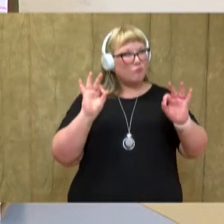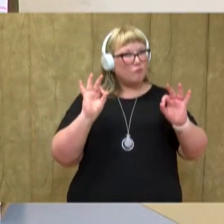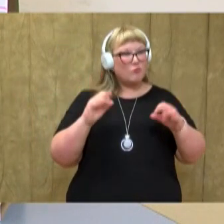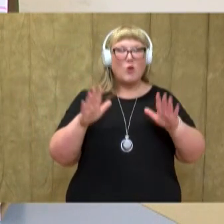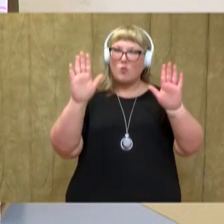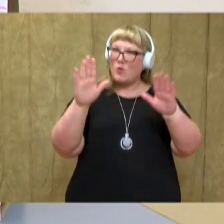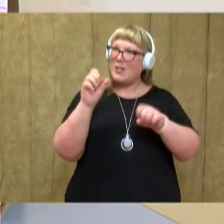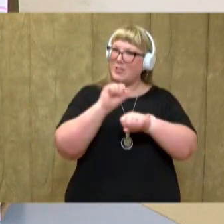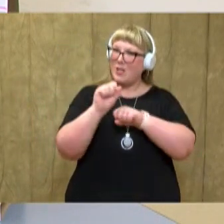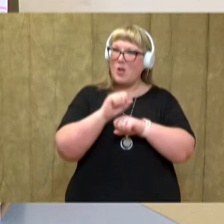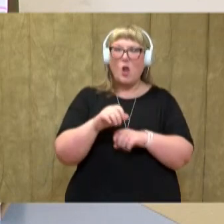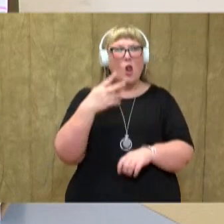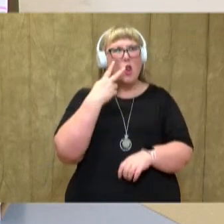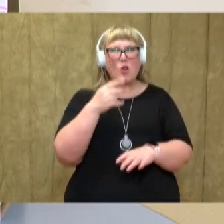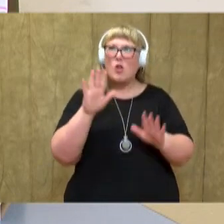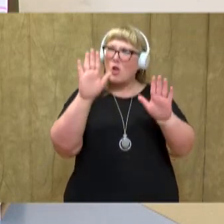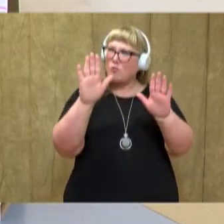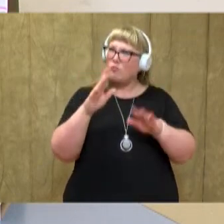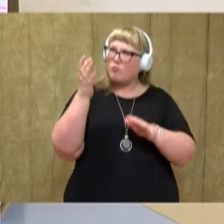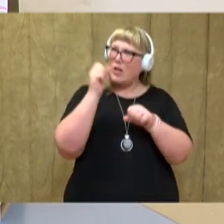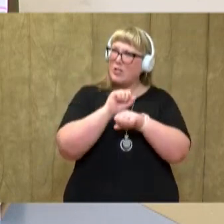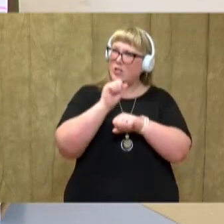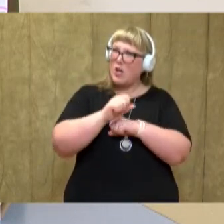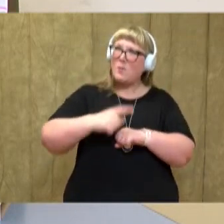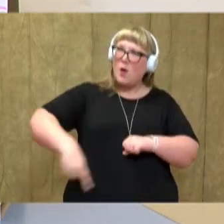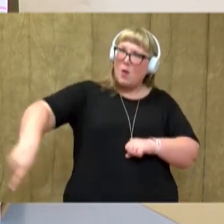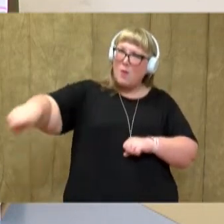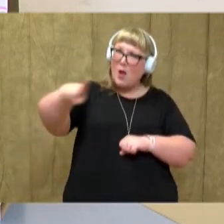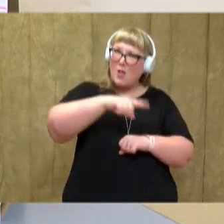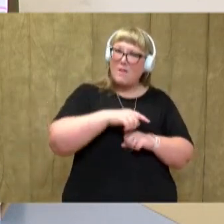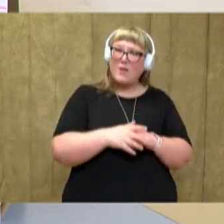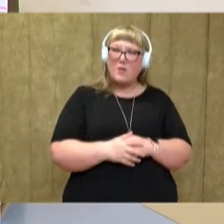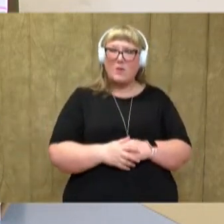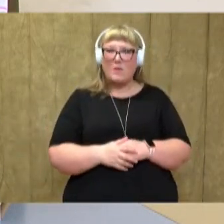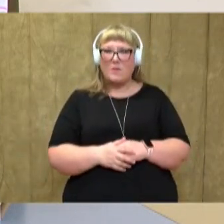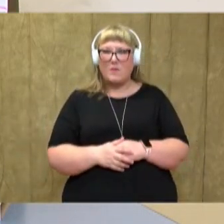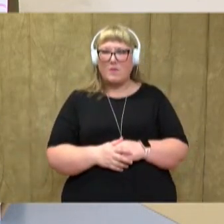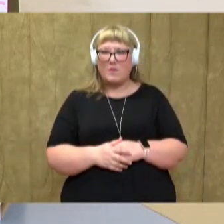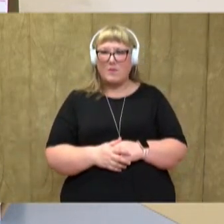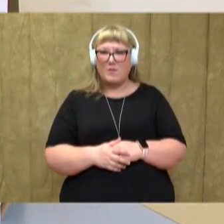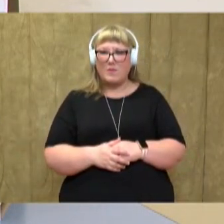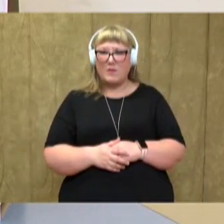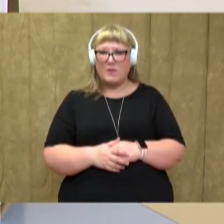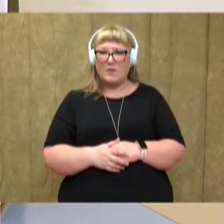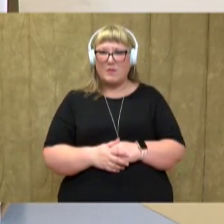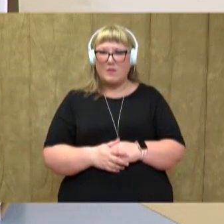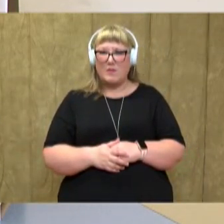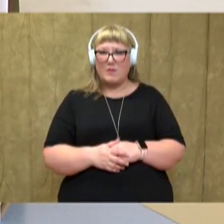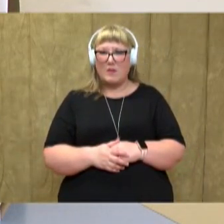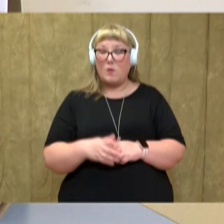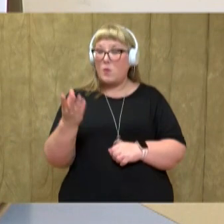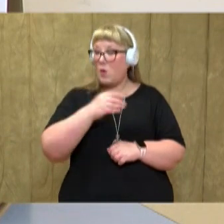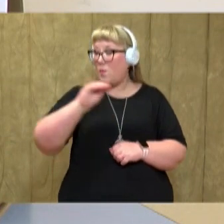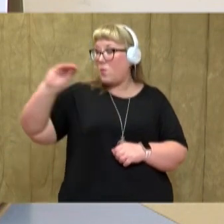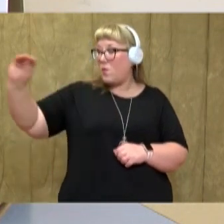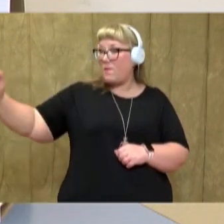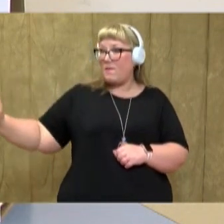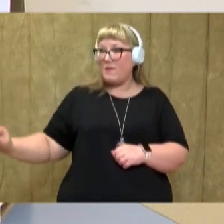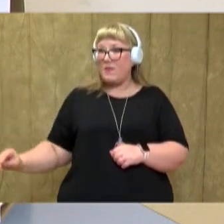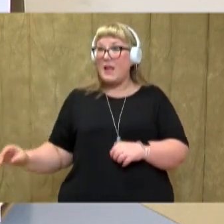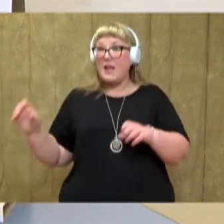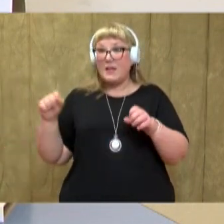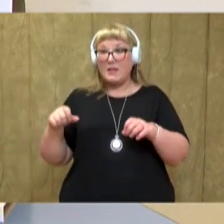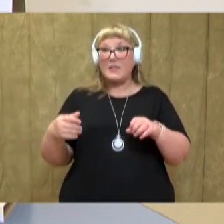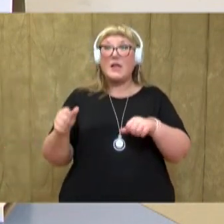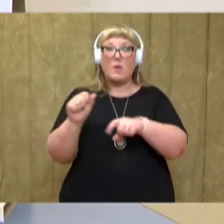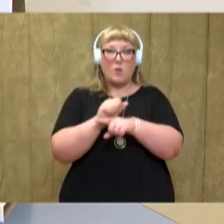good. Look at how great of a job that y'all did with these two math problems. I'm going to move these to the side so we can practice